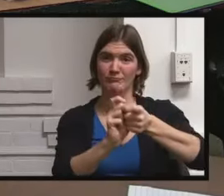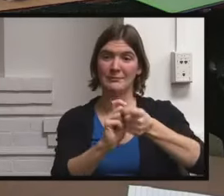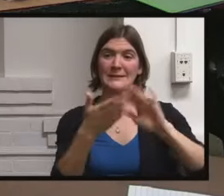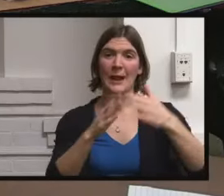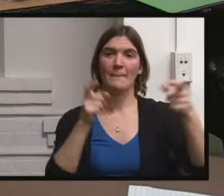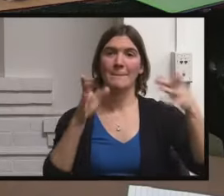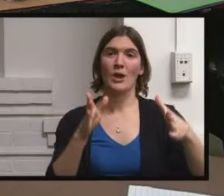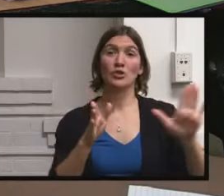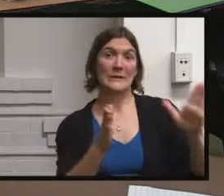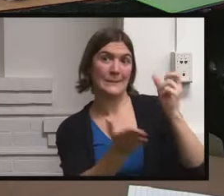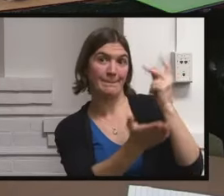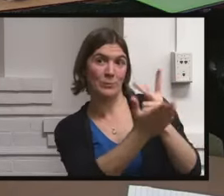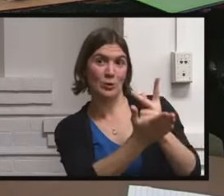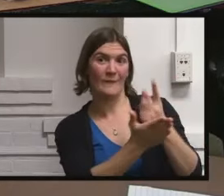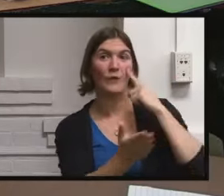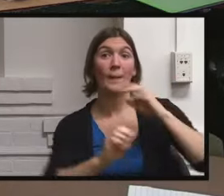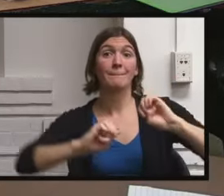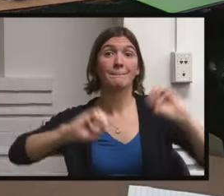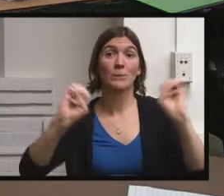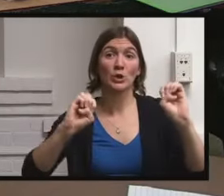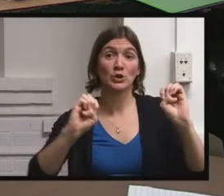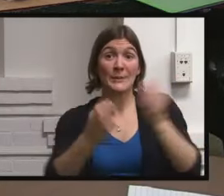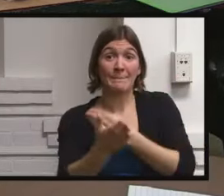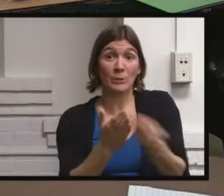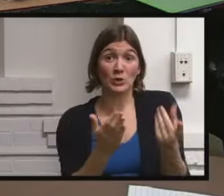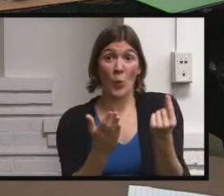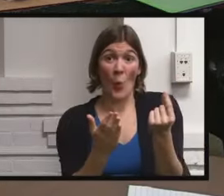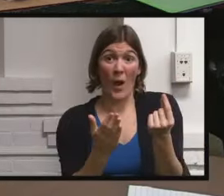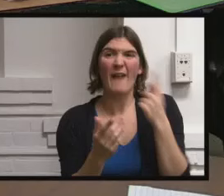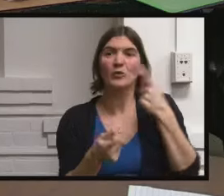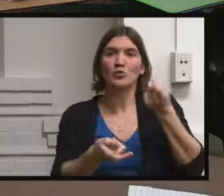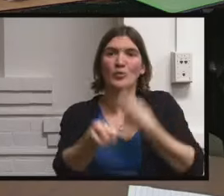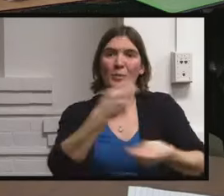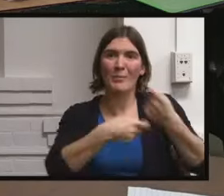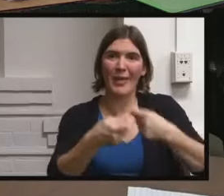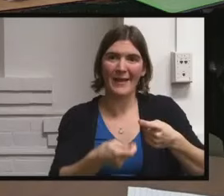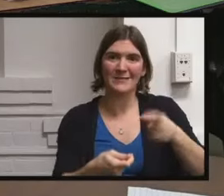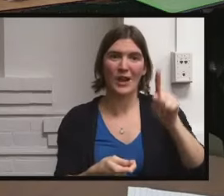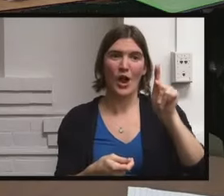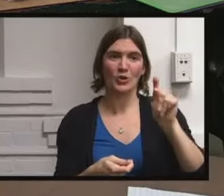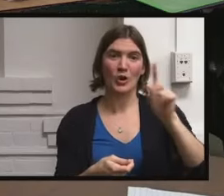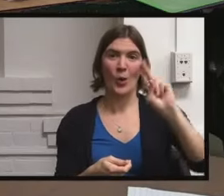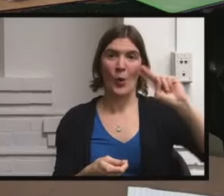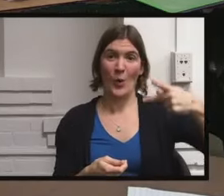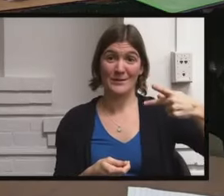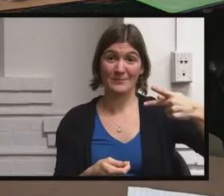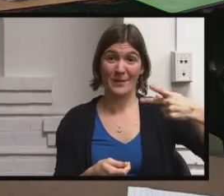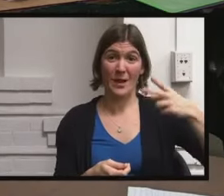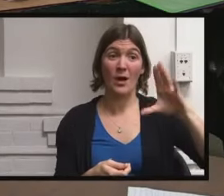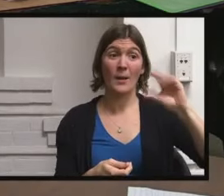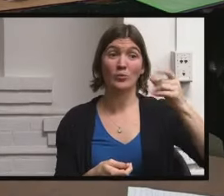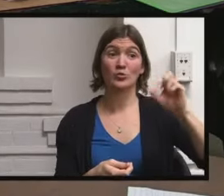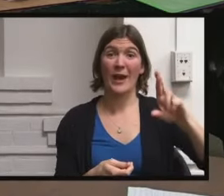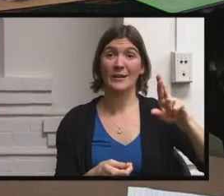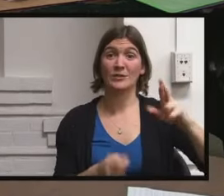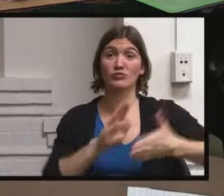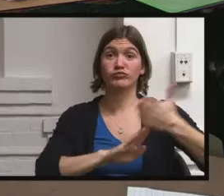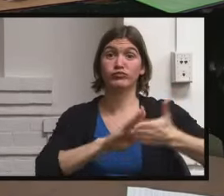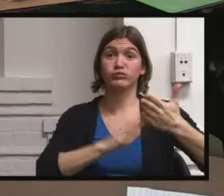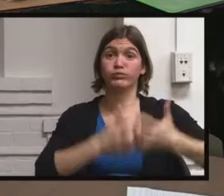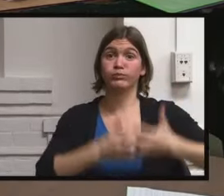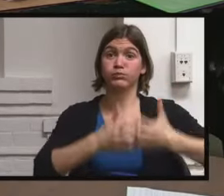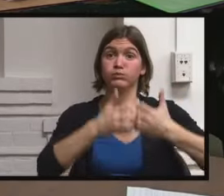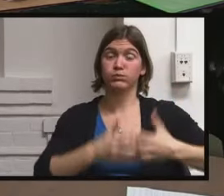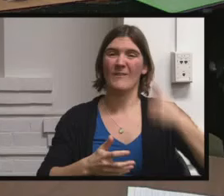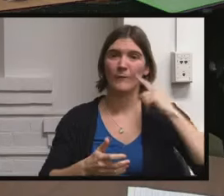town manager's approval of the emergency purchase of a replacement 100 horsepower compressor at the Nelson Withington